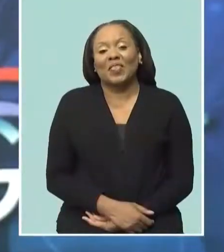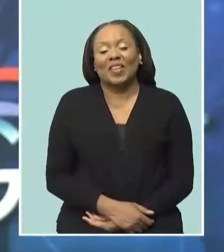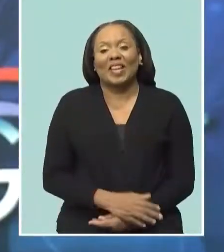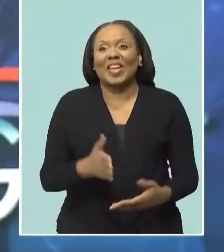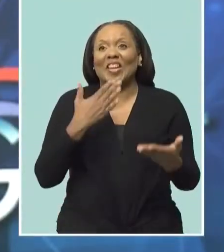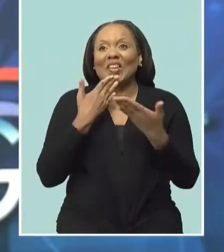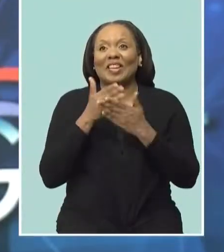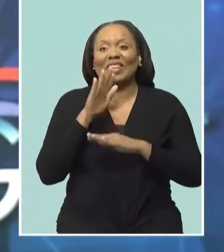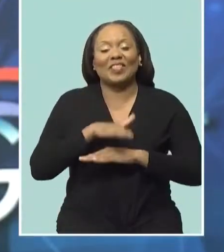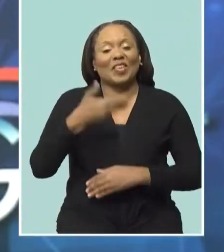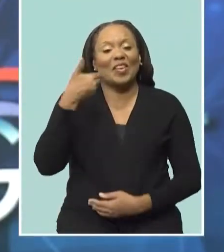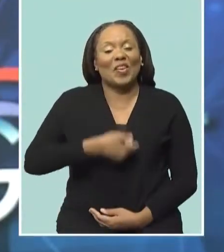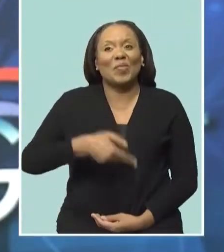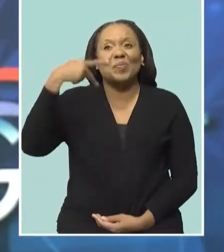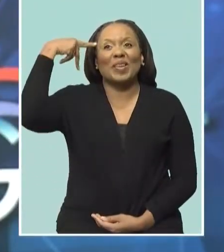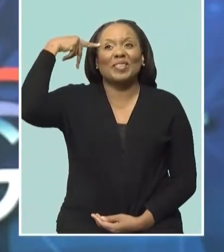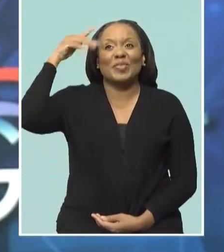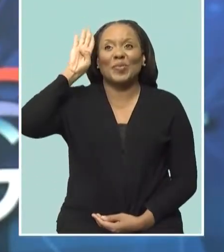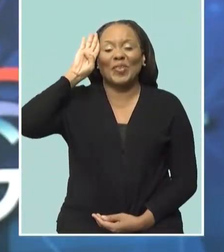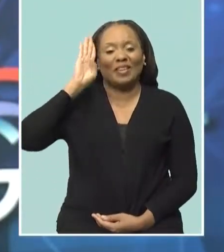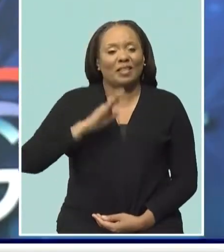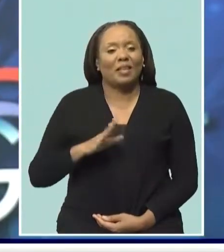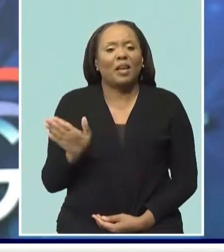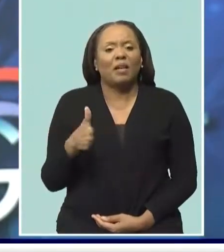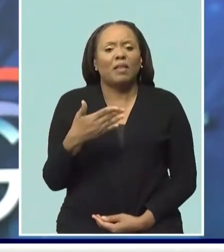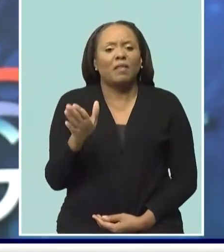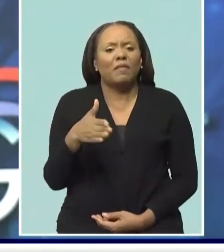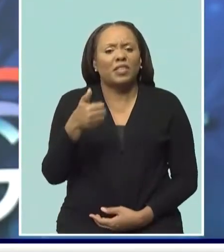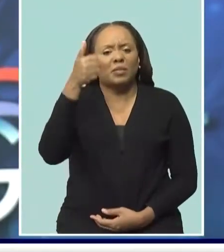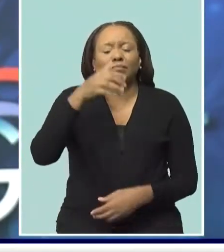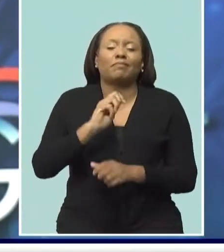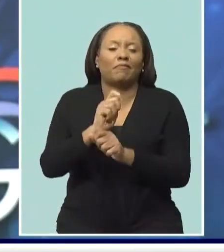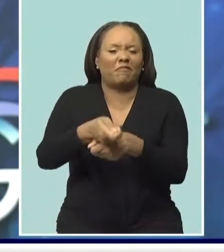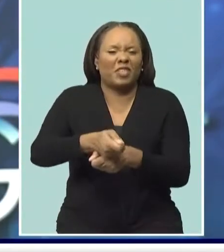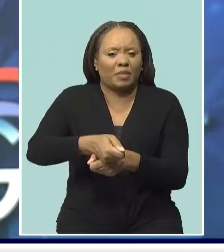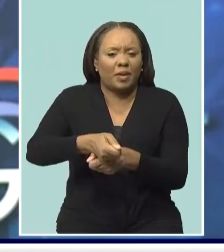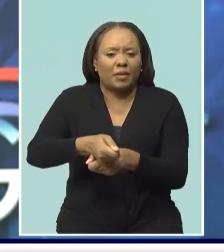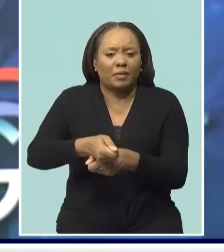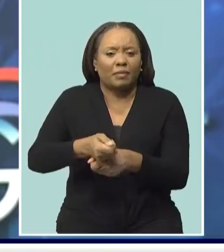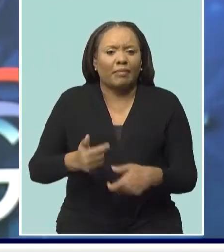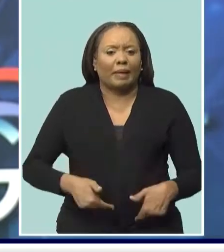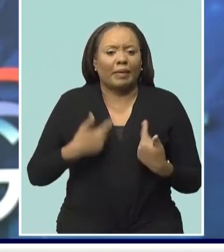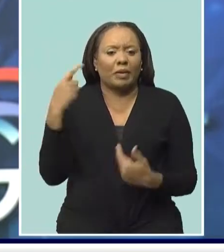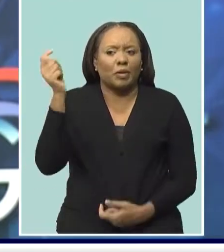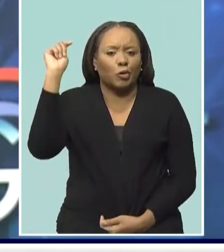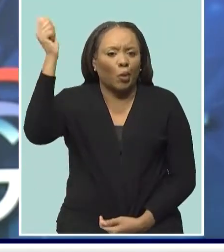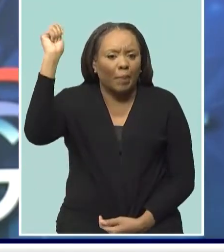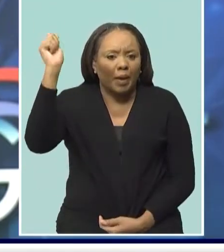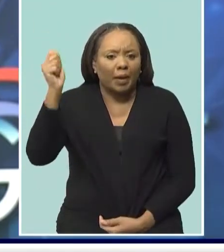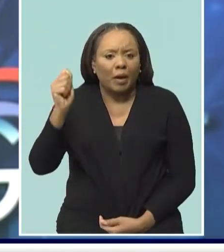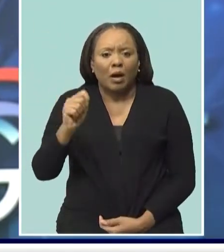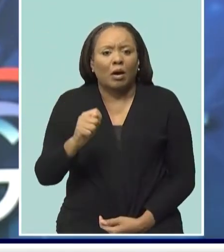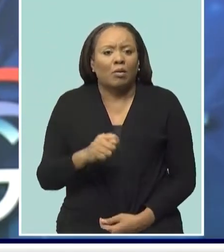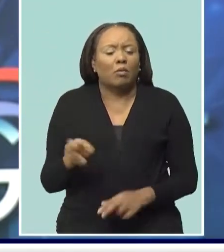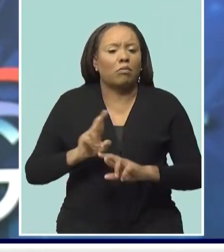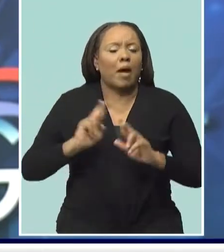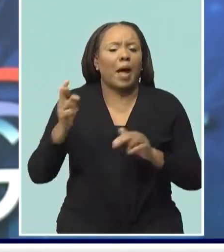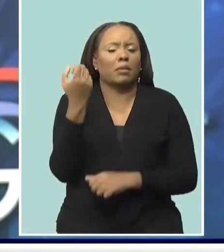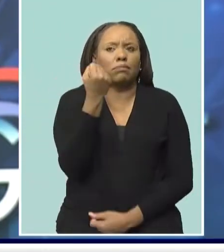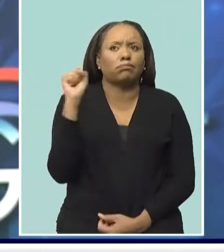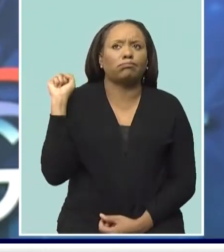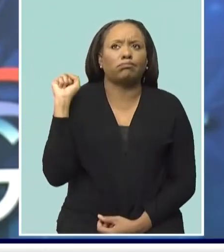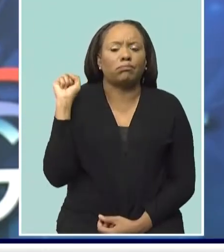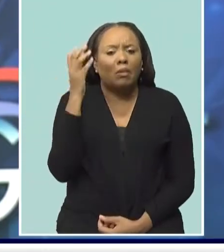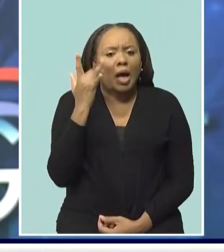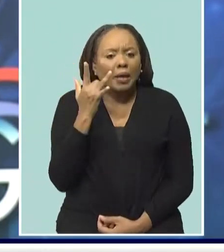Good evening to you, I'm Pearson Bowen. Fishermen in Tobago are ratcheting up the pressure as they protest what they claim